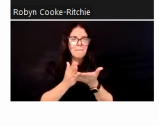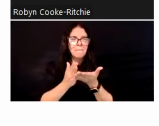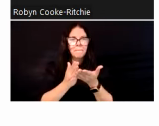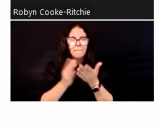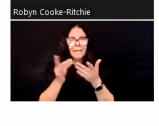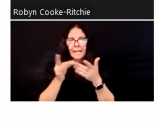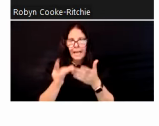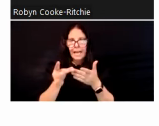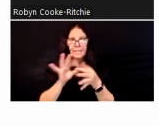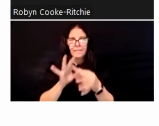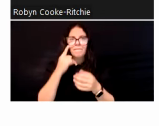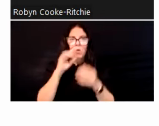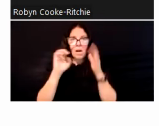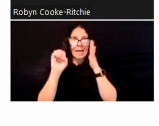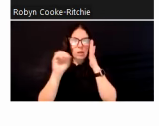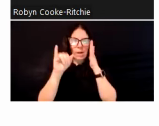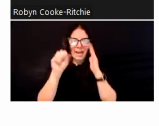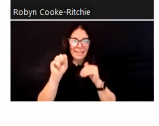for EOIS-CaMS en français.